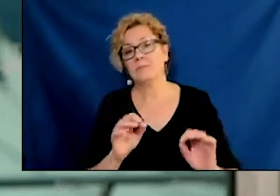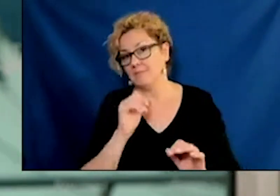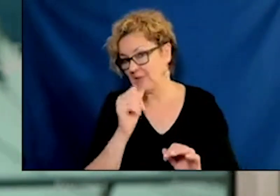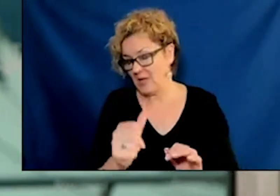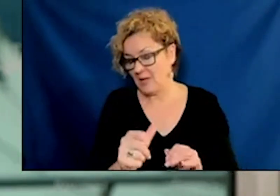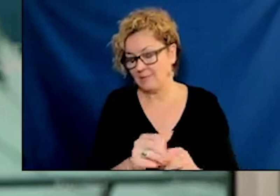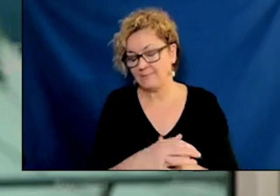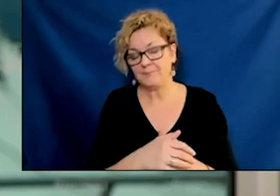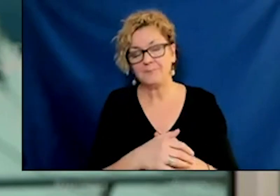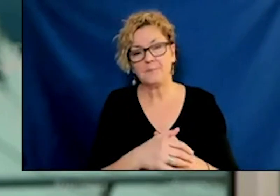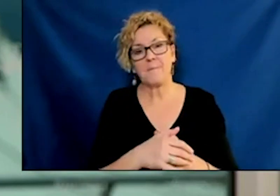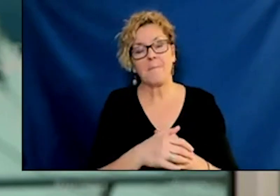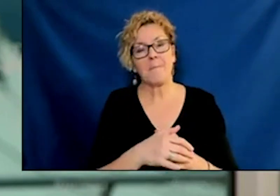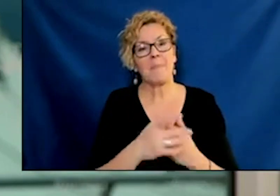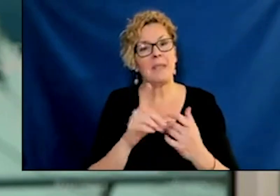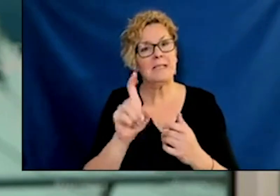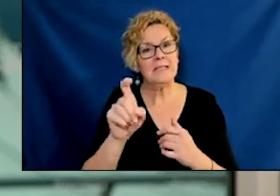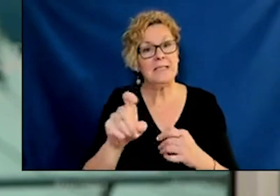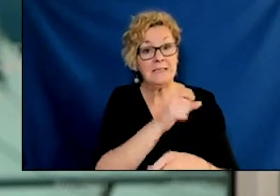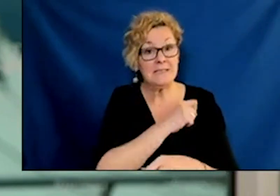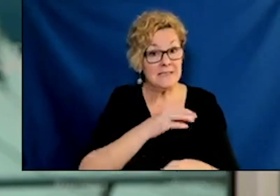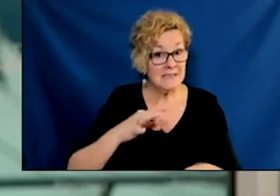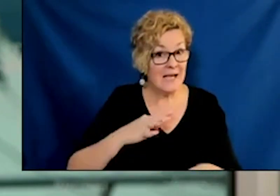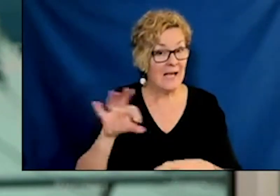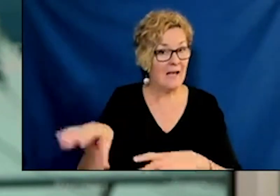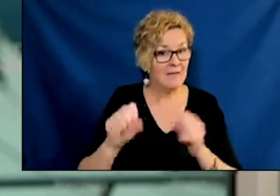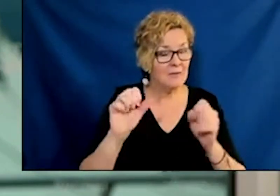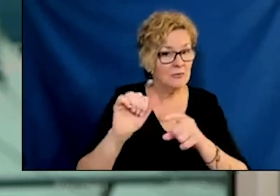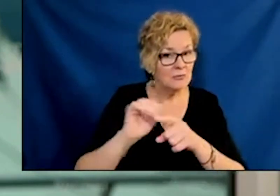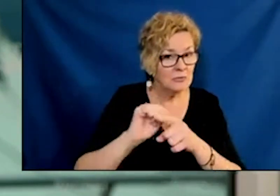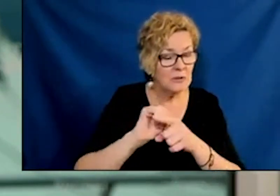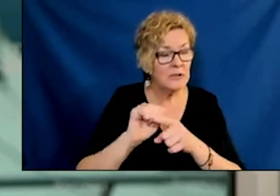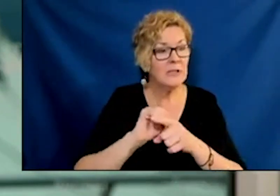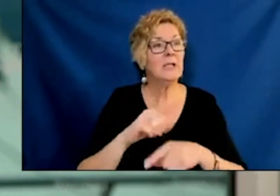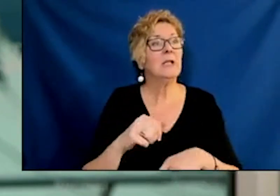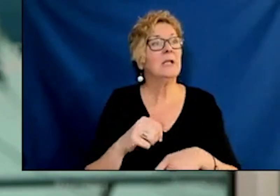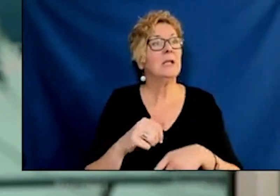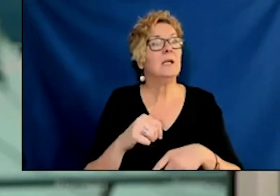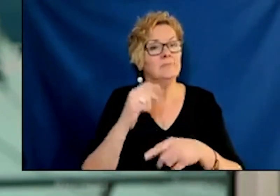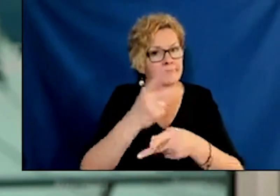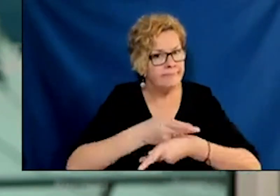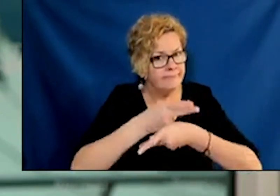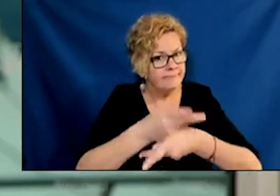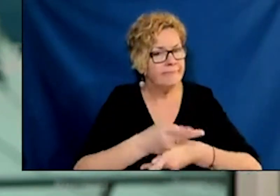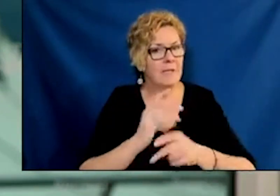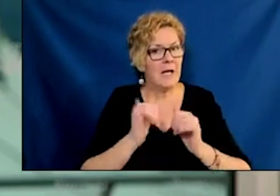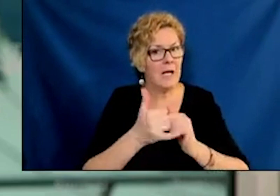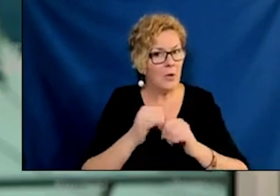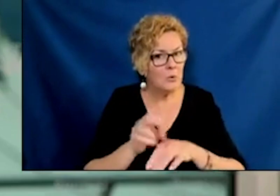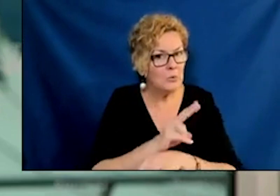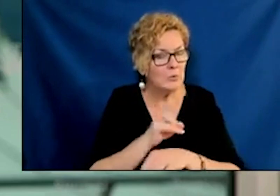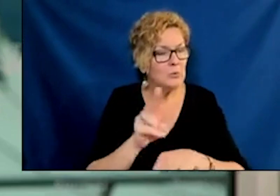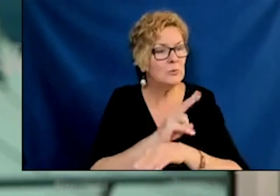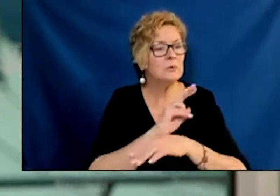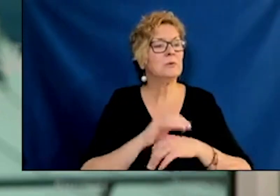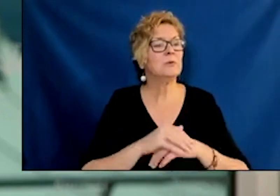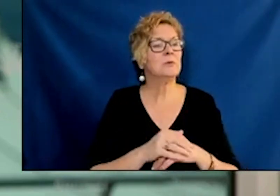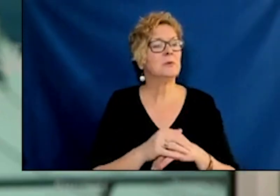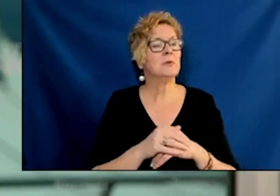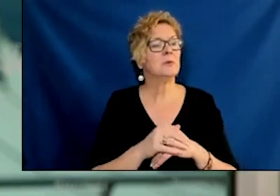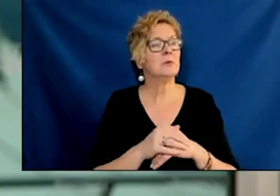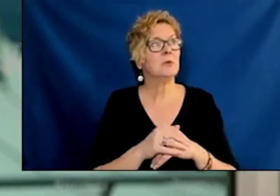the facilities themselves. And the pilots that were done in 5